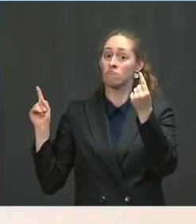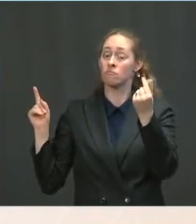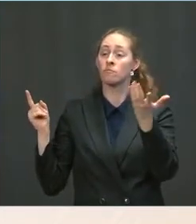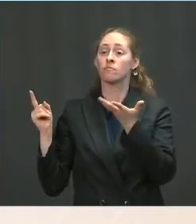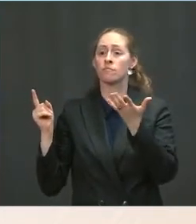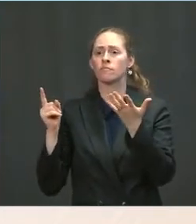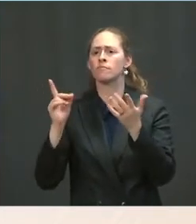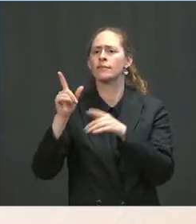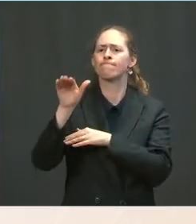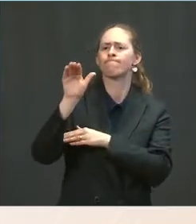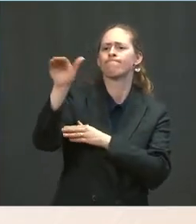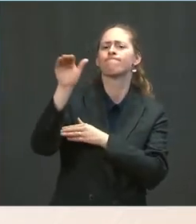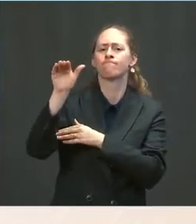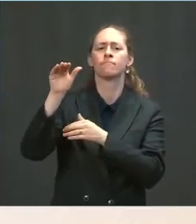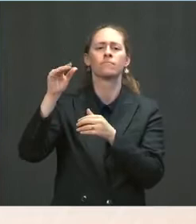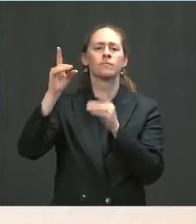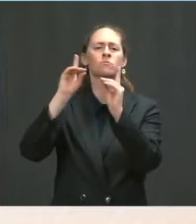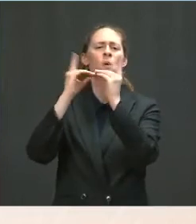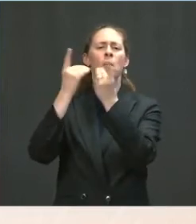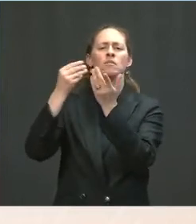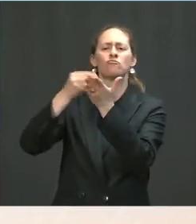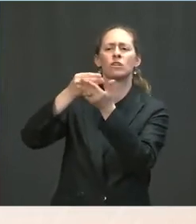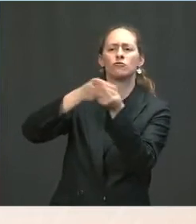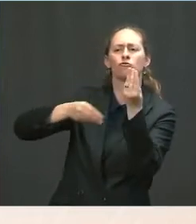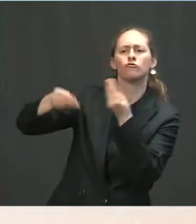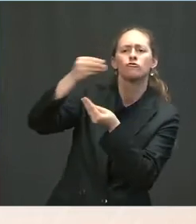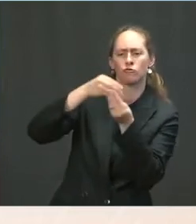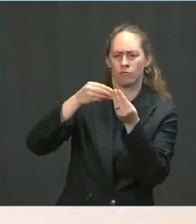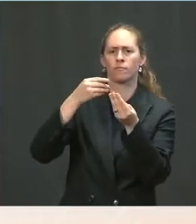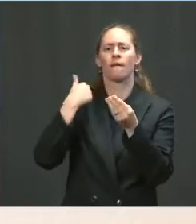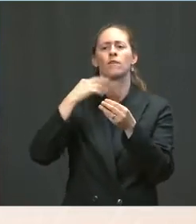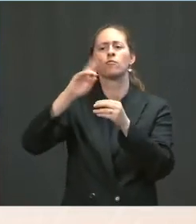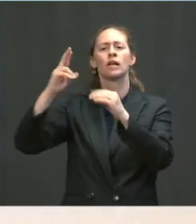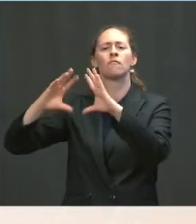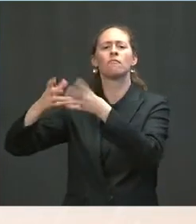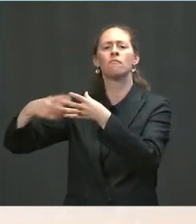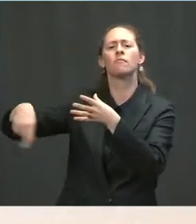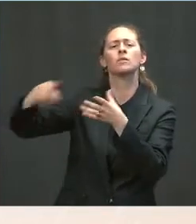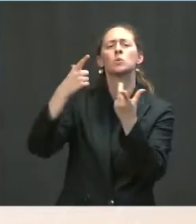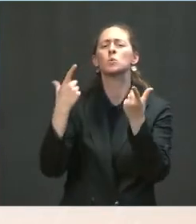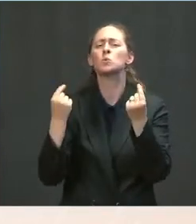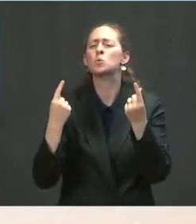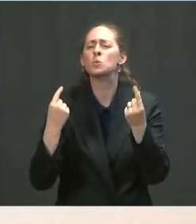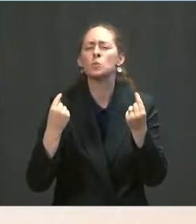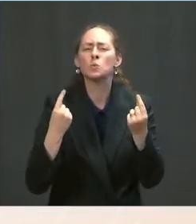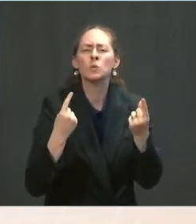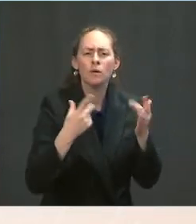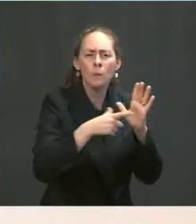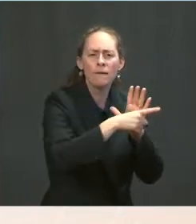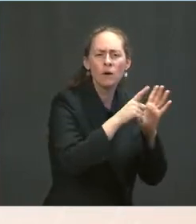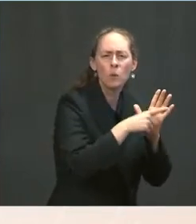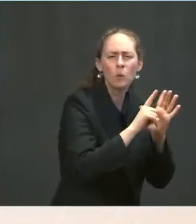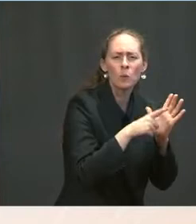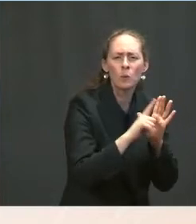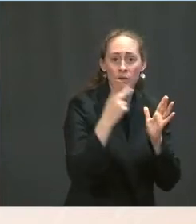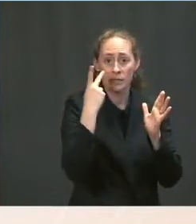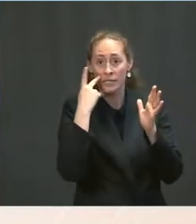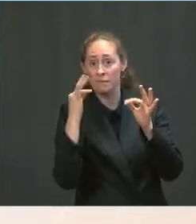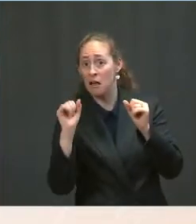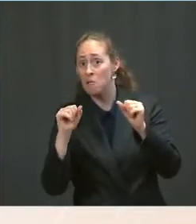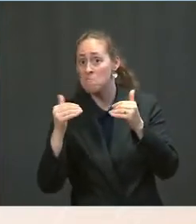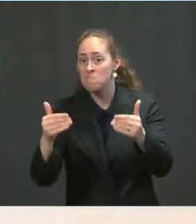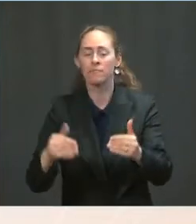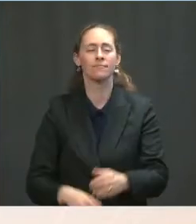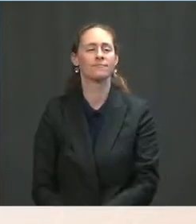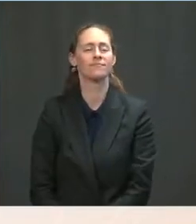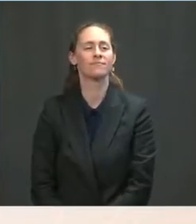remittance working group to review available options to establishing those channels. Karine, may I follow up, please, on Cuba? Right back here.